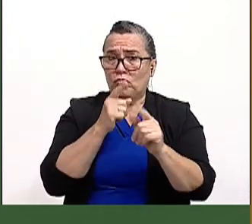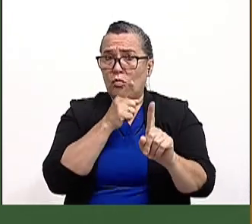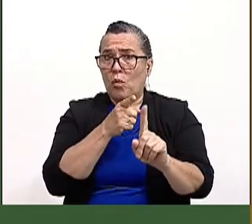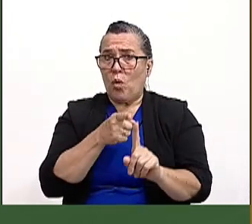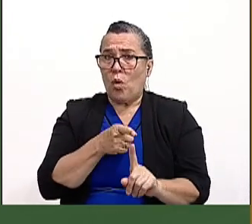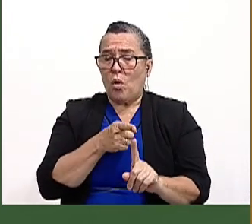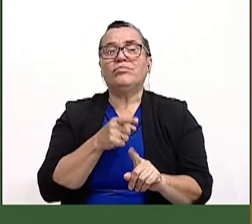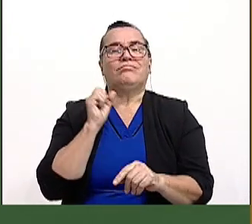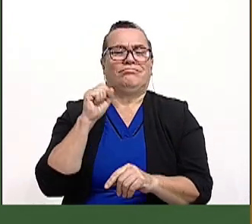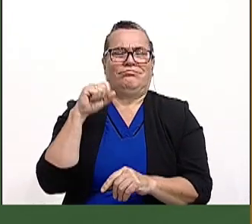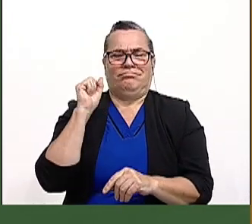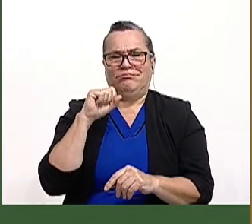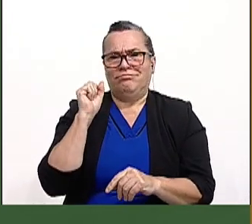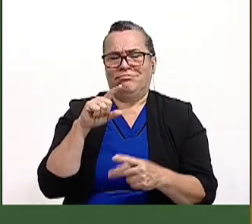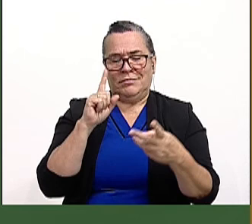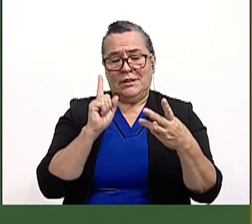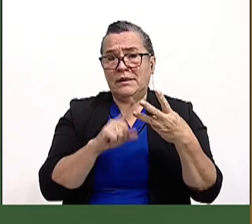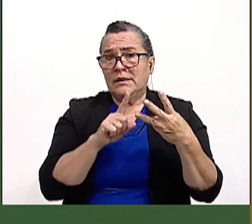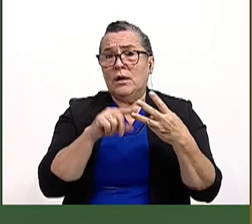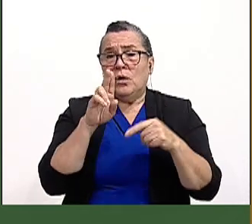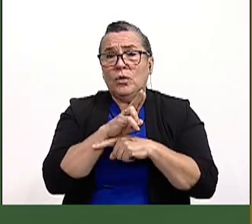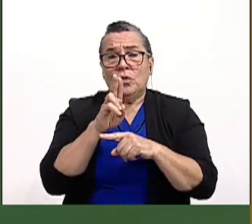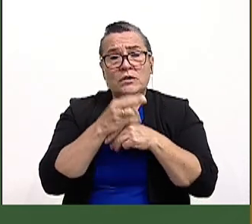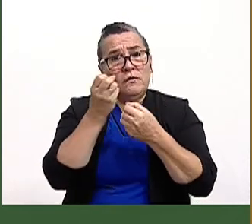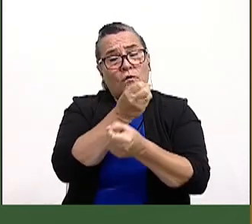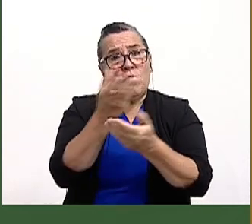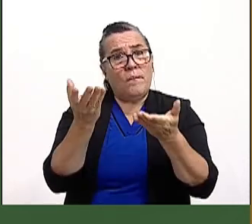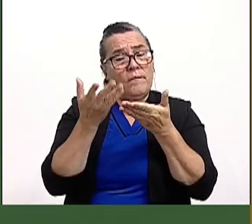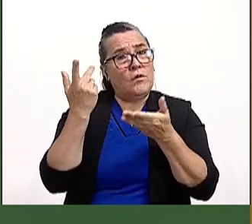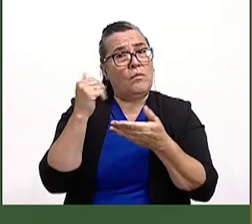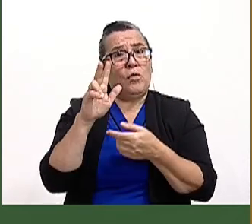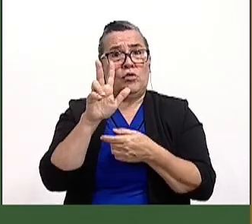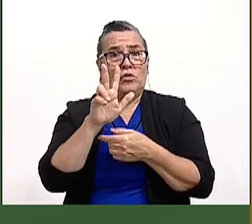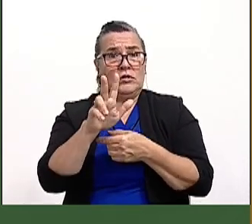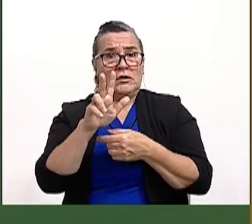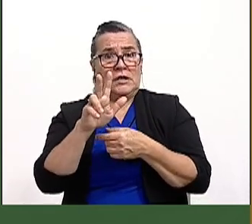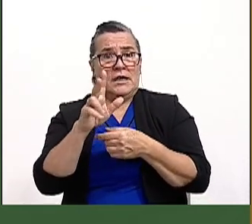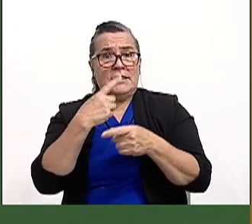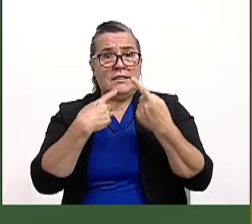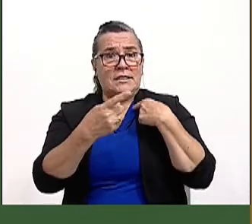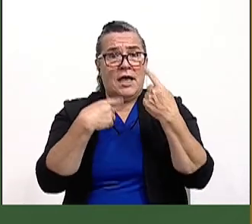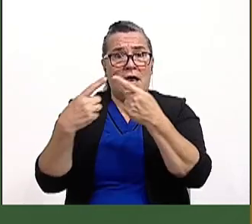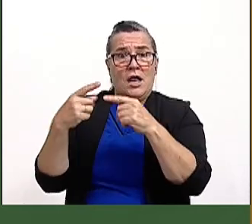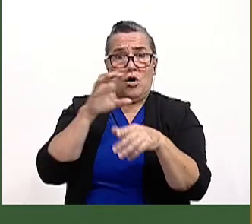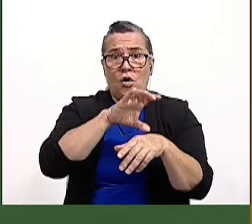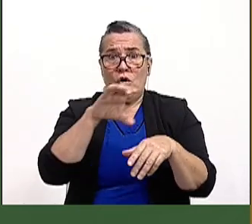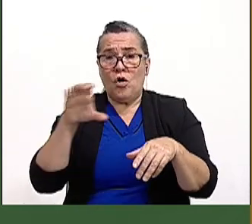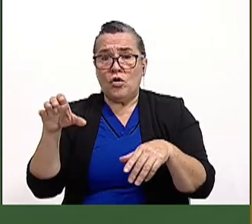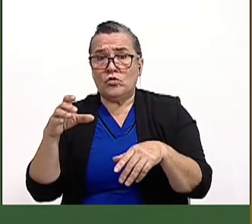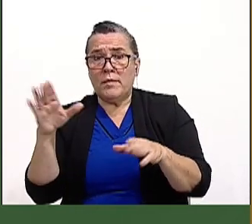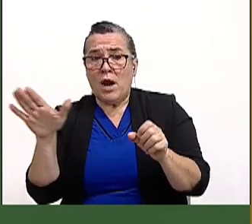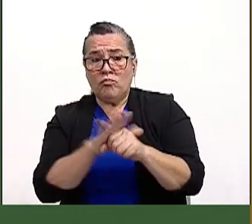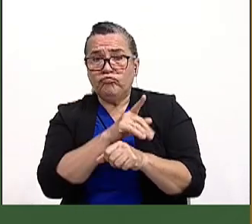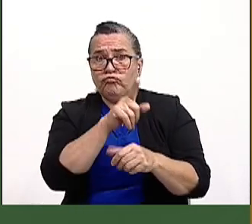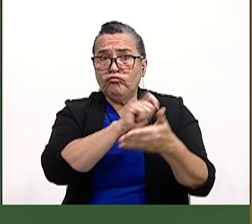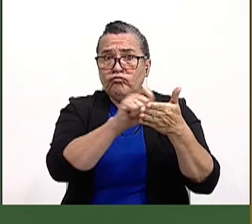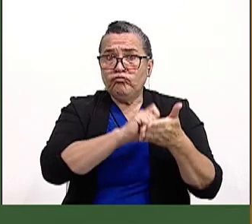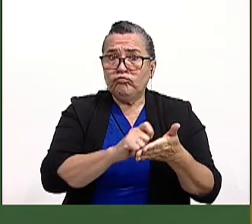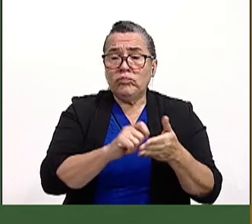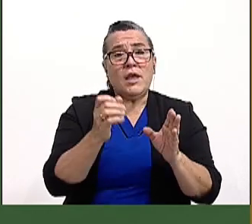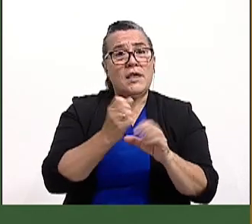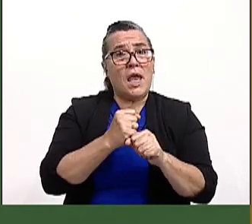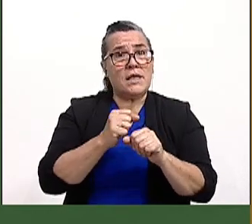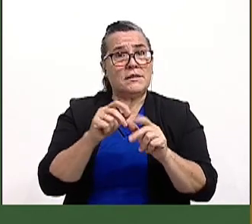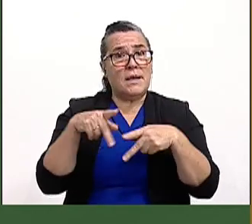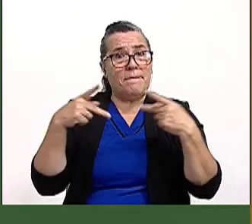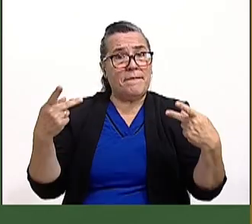proposed? Did I use the information from 3 short dialogues to complete the tasks? And then you make a map, right?